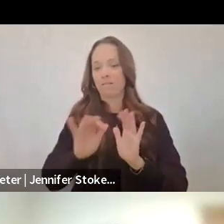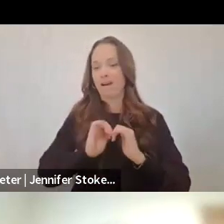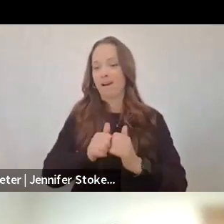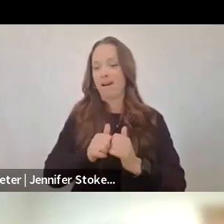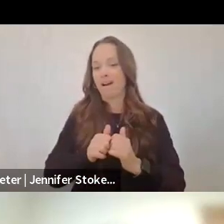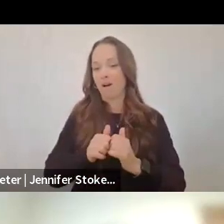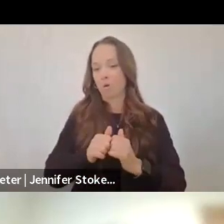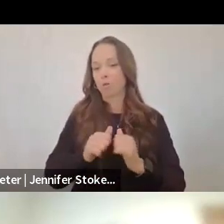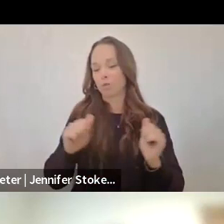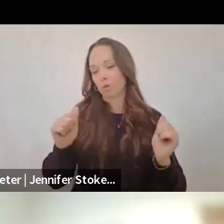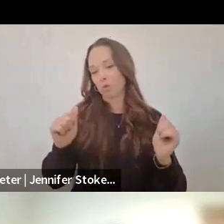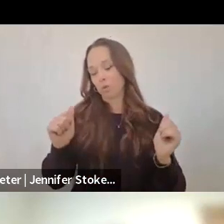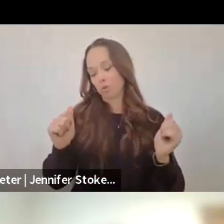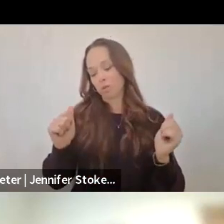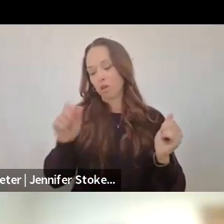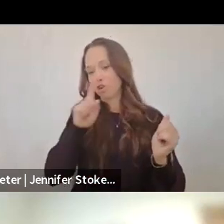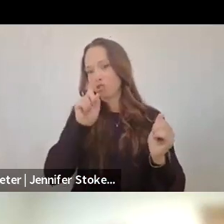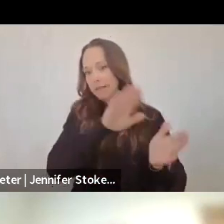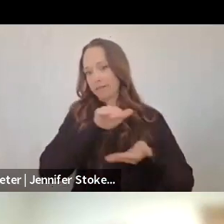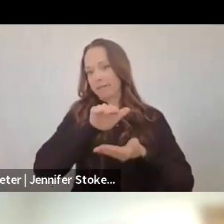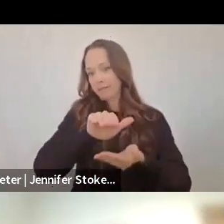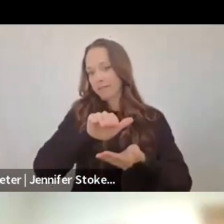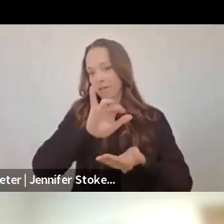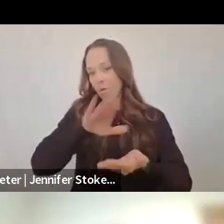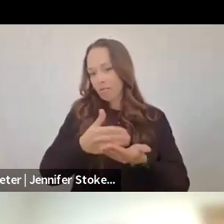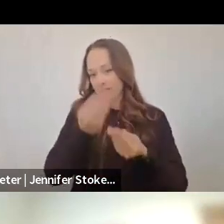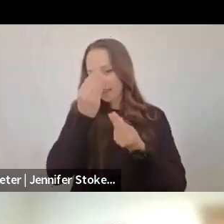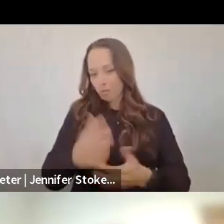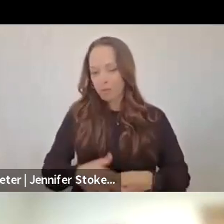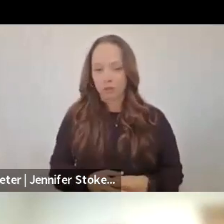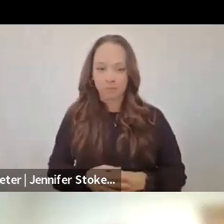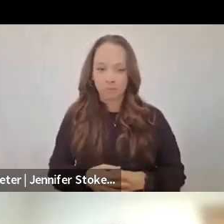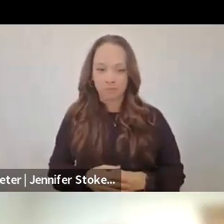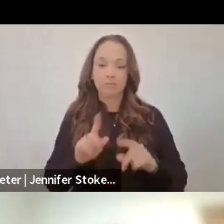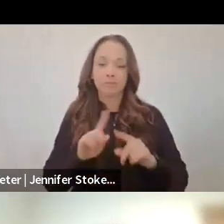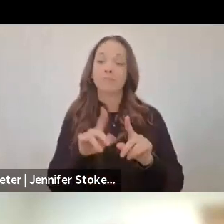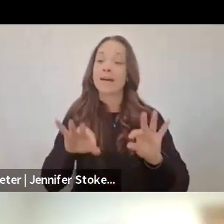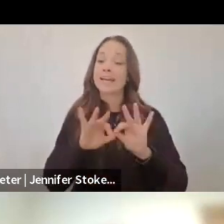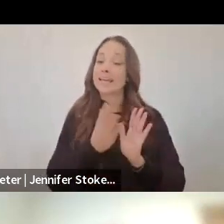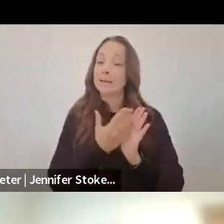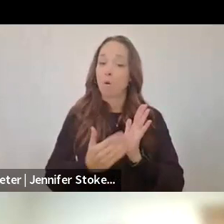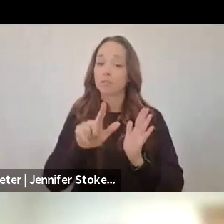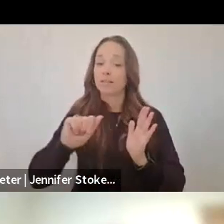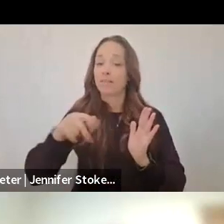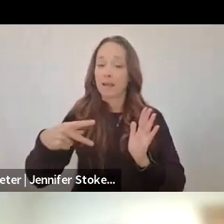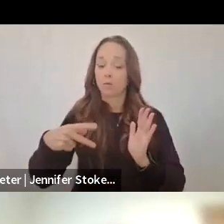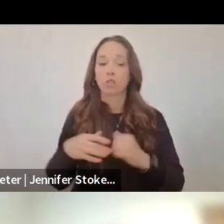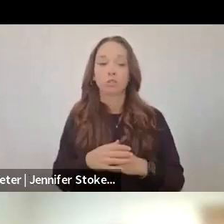this richness to life. But some key parts of a language access